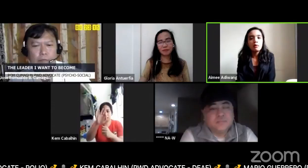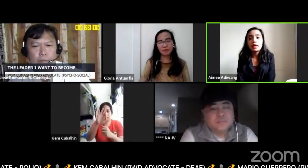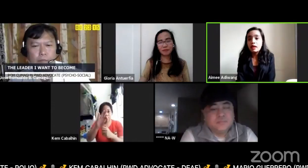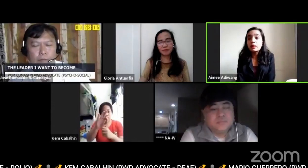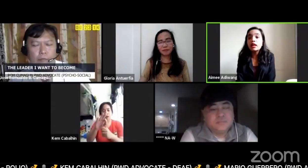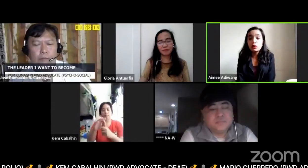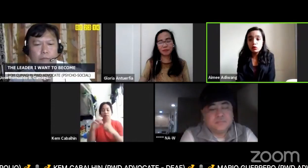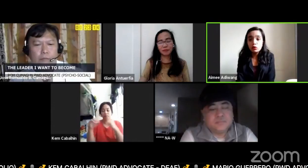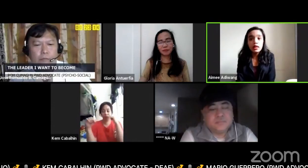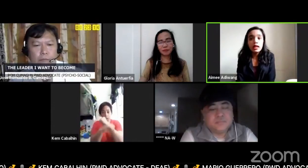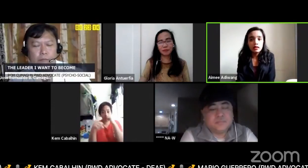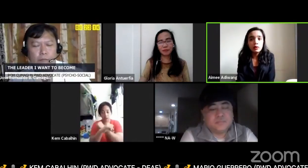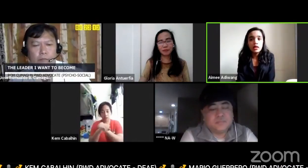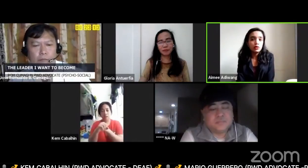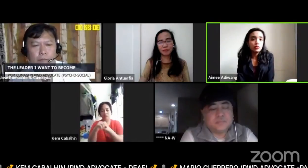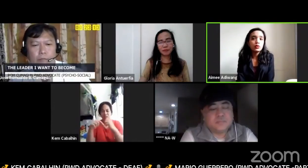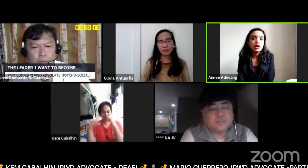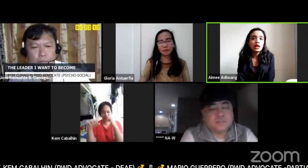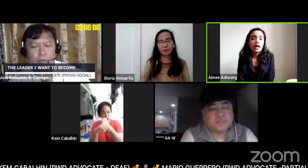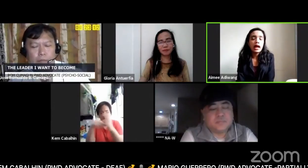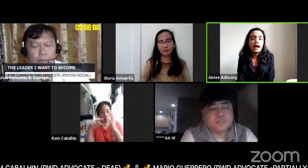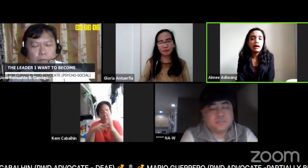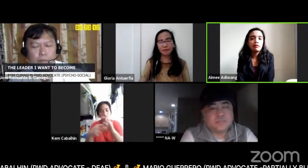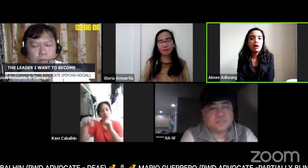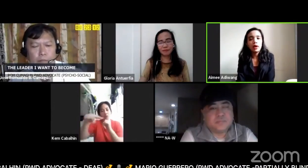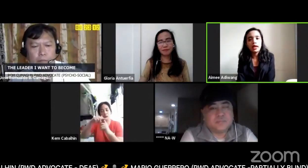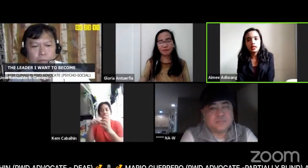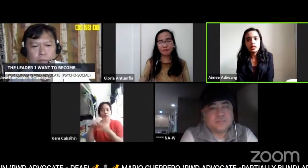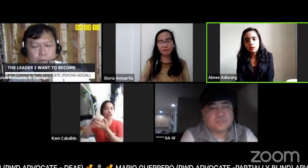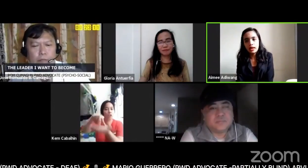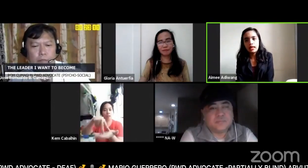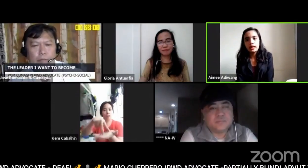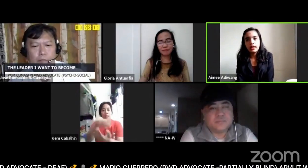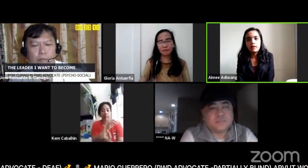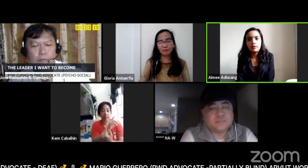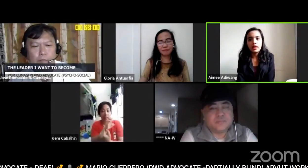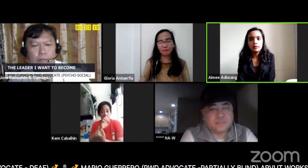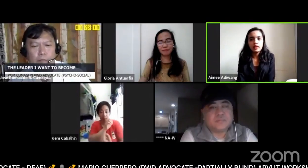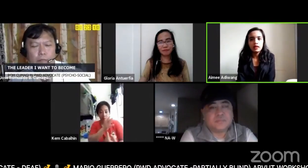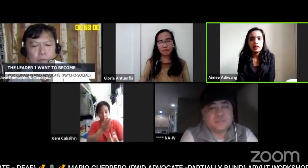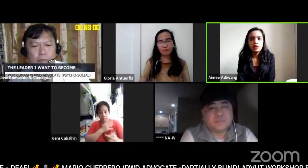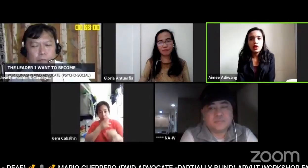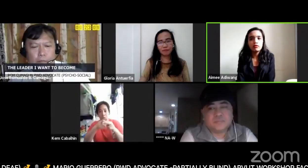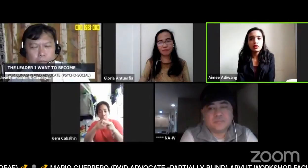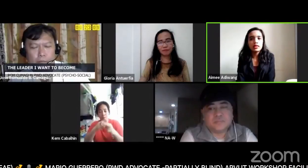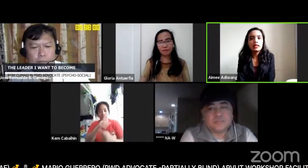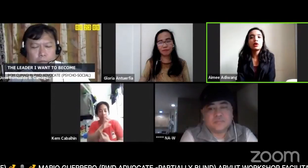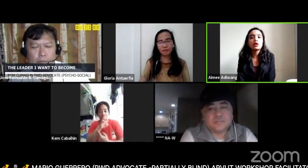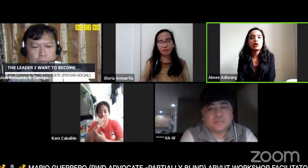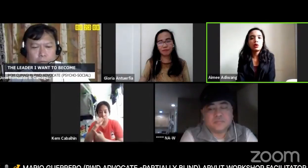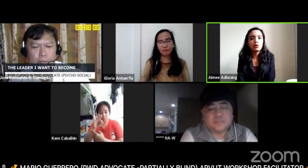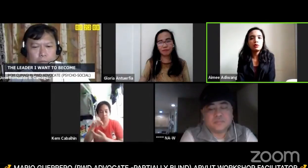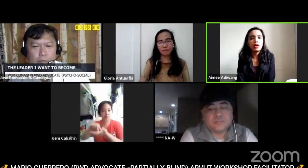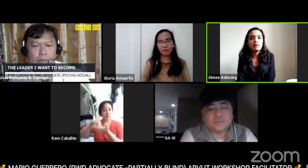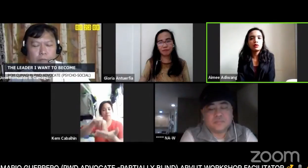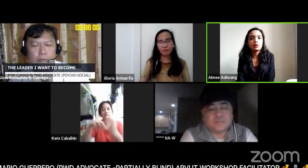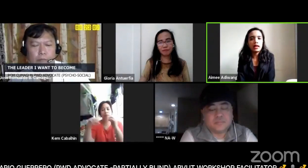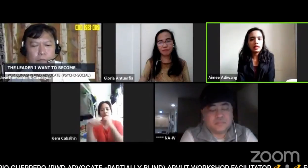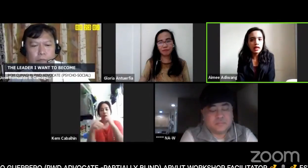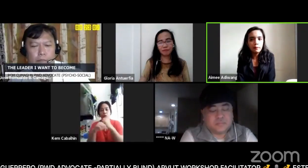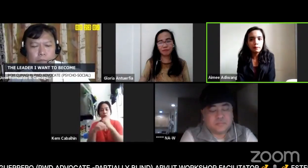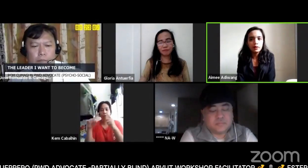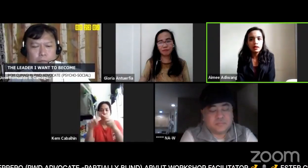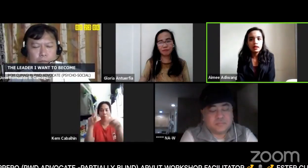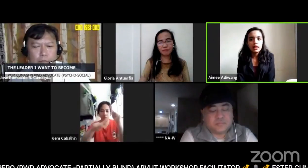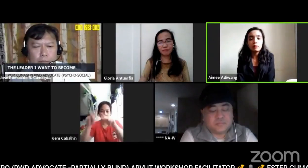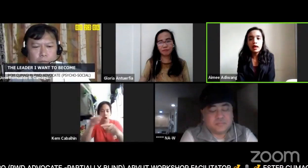awareness. Marami kang matutunan when you have awareness as well. And then, you have to stand up on your own. You have to